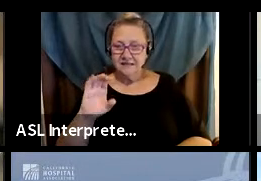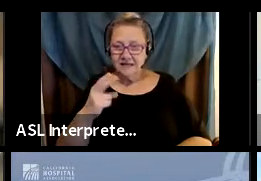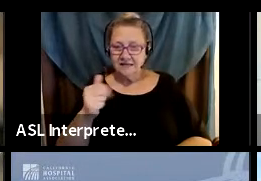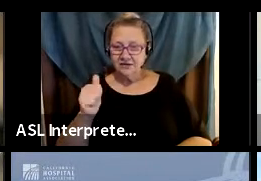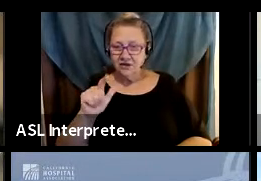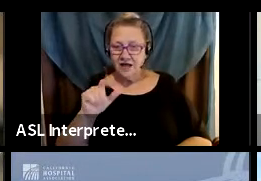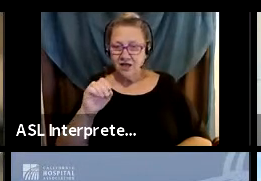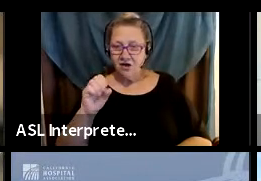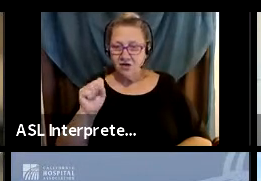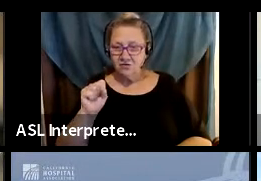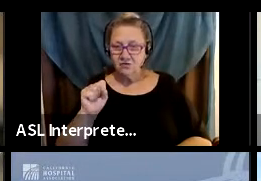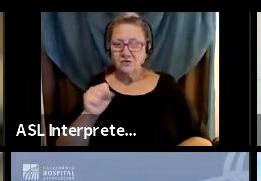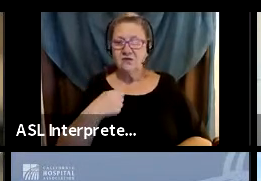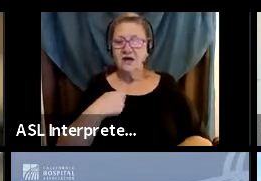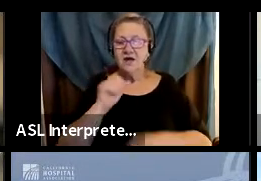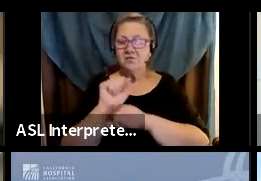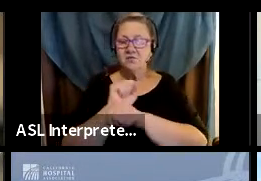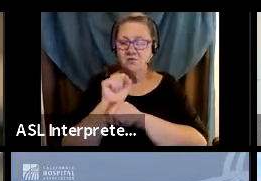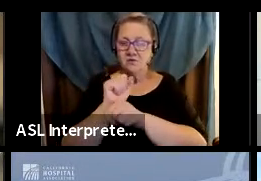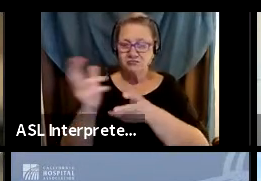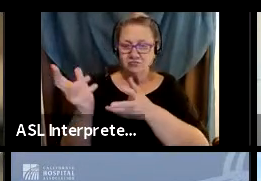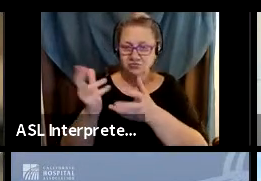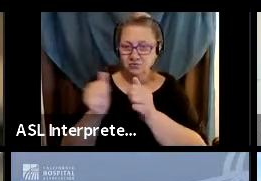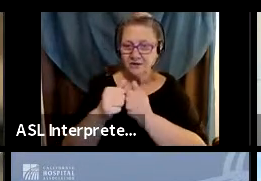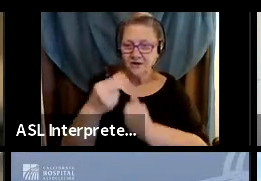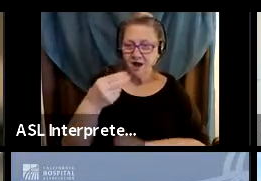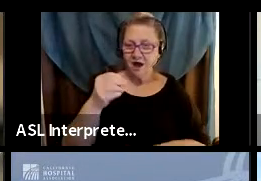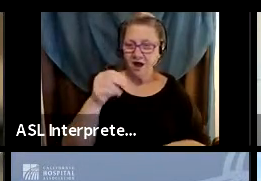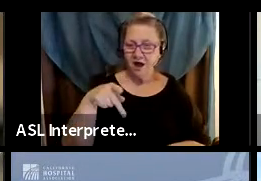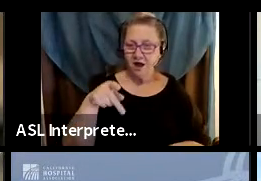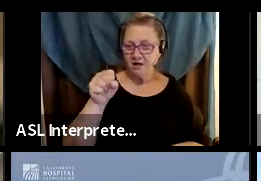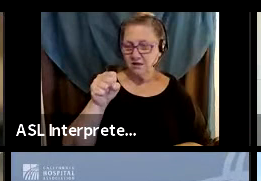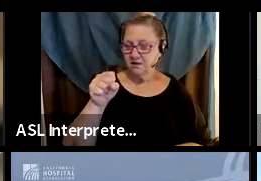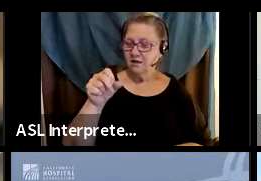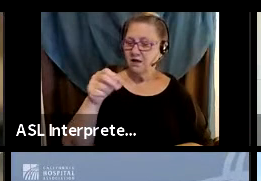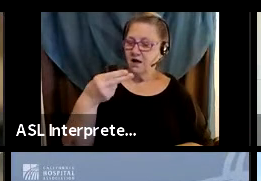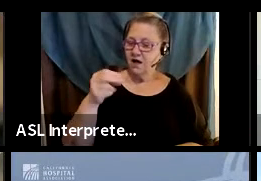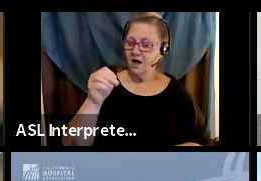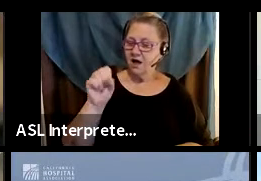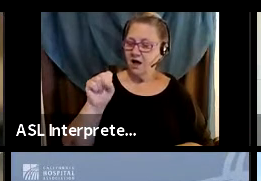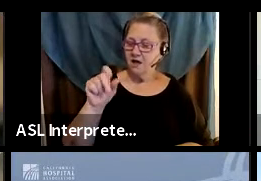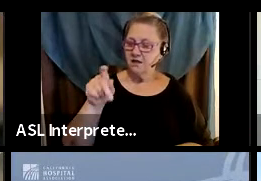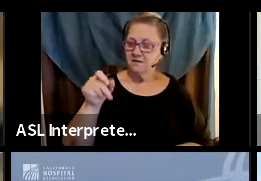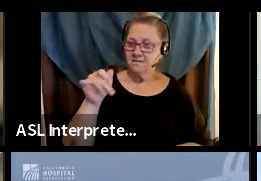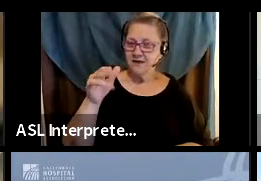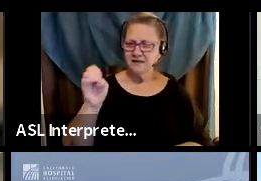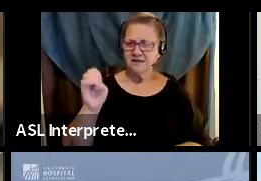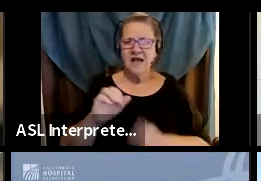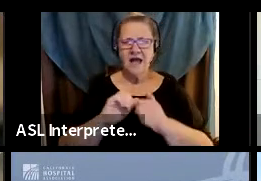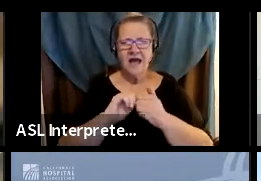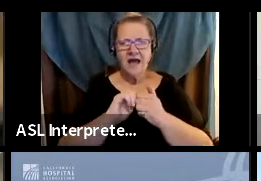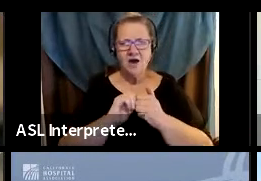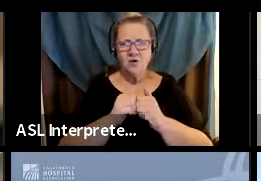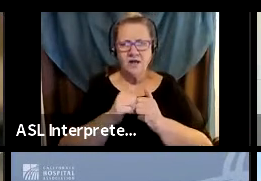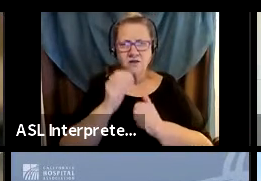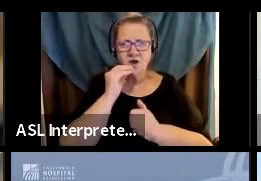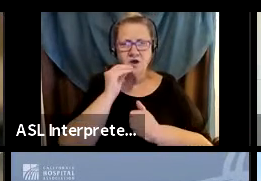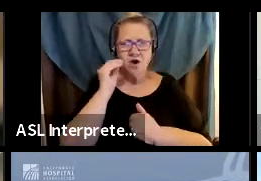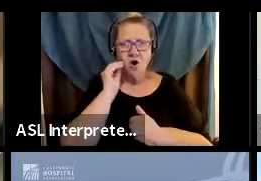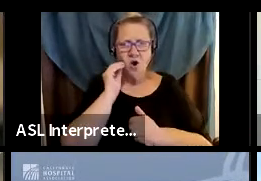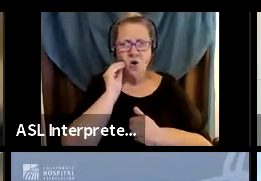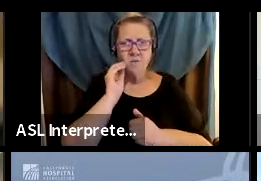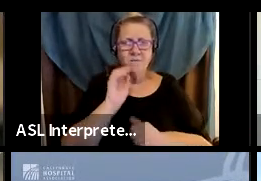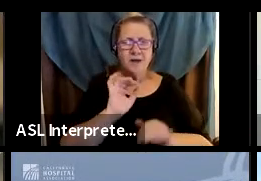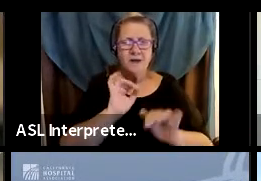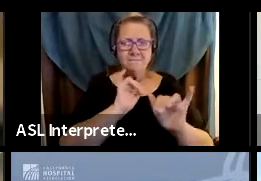hospice providers. And I'd like to know how vaccinating homebound Californians is being addressed. We know that there's 2 million